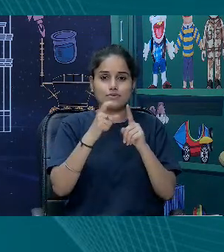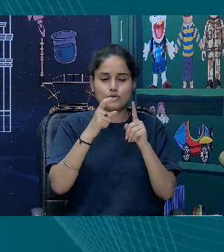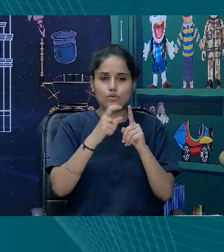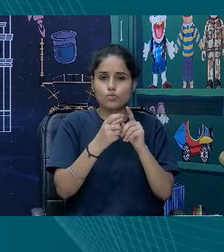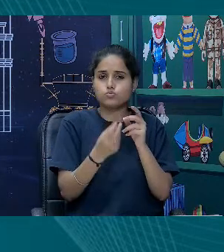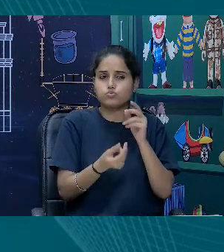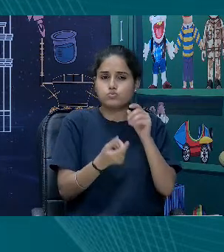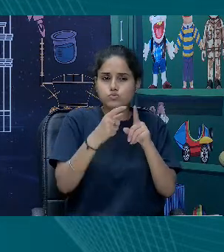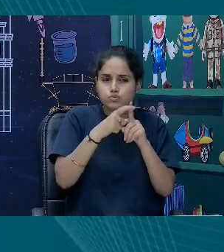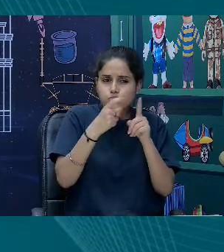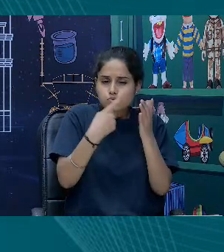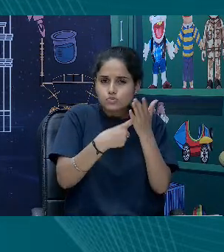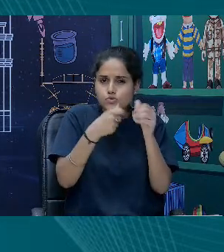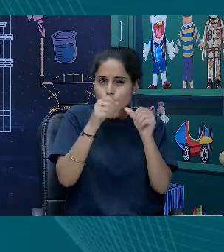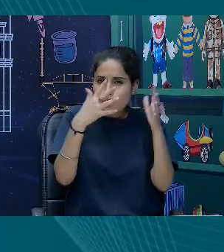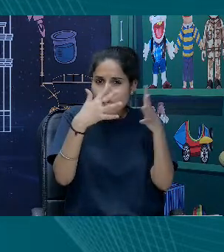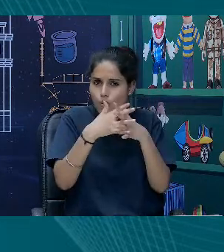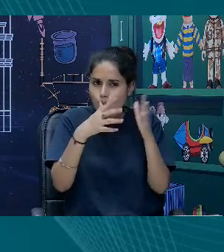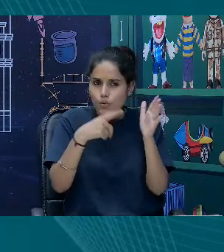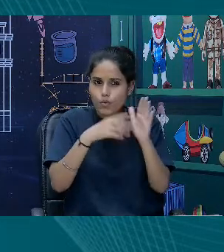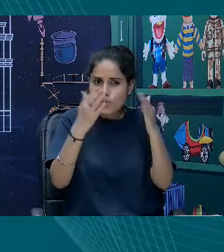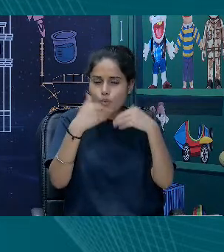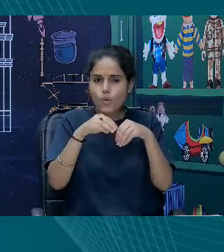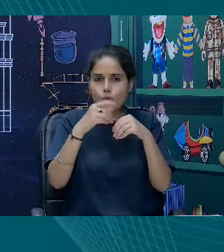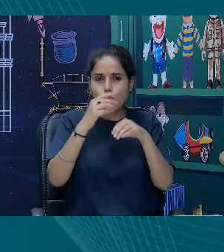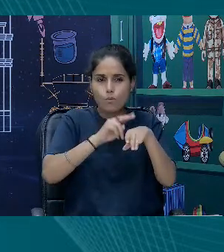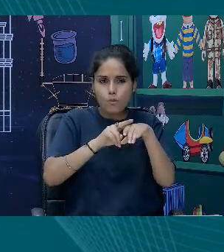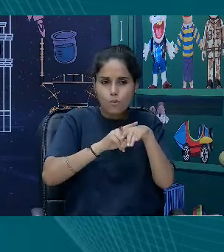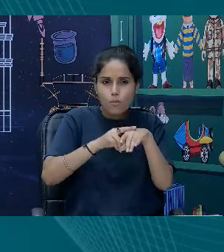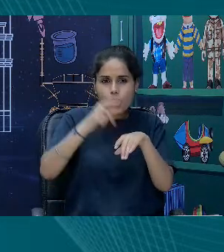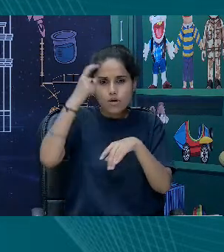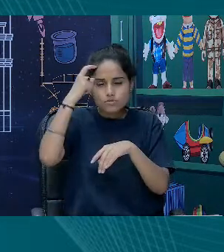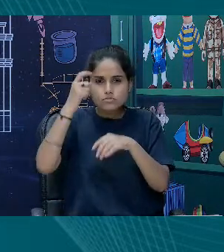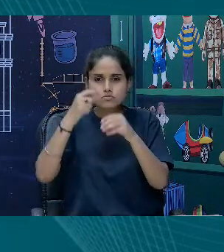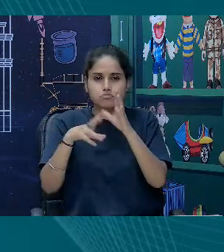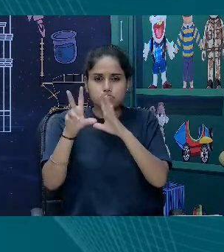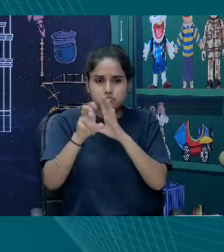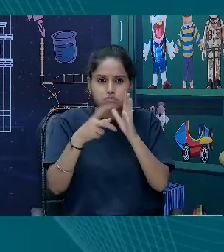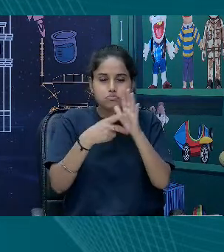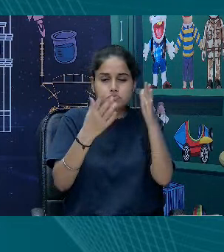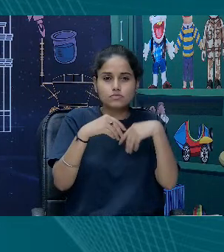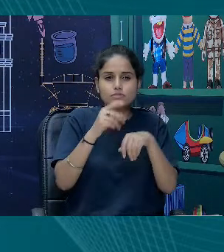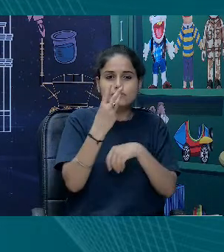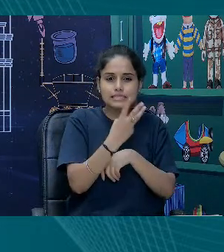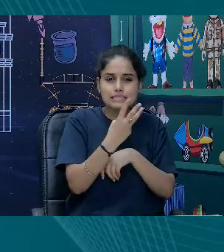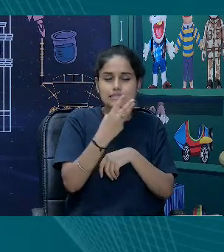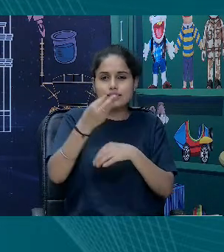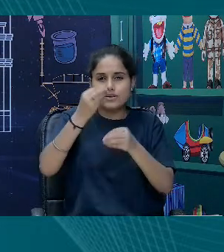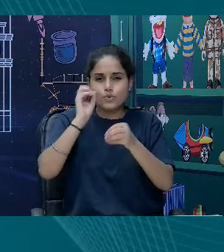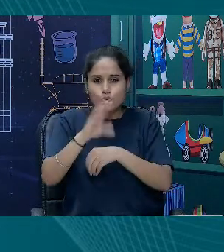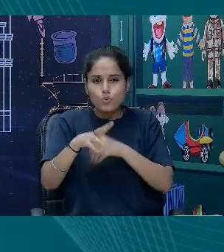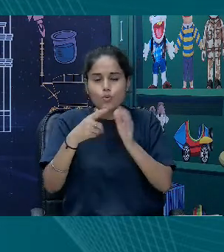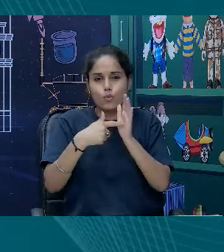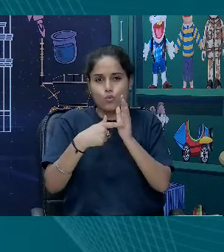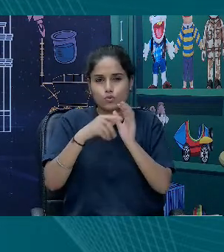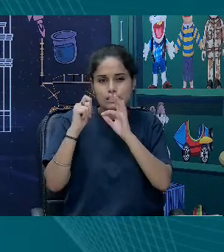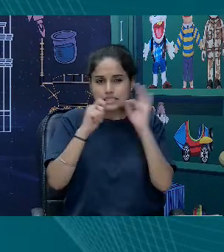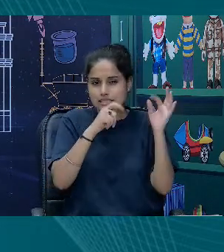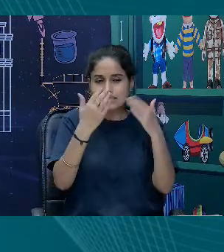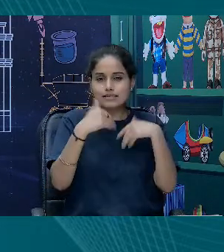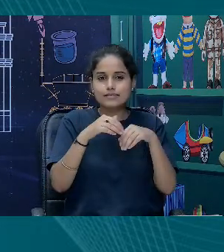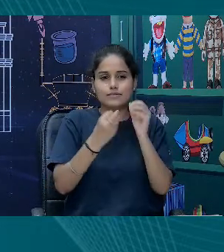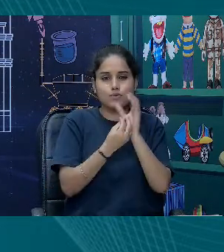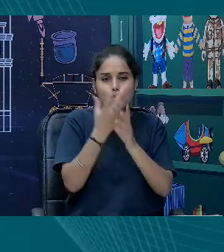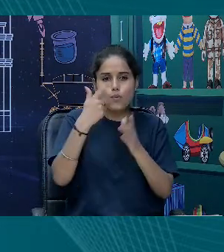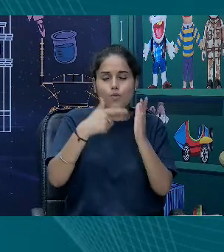drain, drip, brown brain, block, three, throw, threat, grow, grapes, grey. We can do it in the